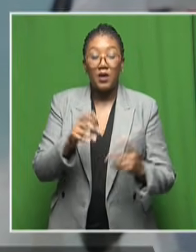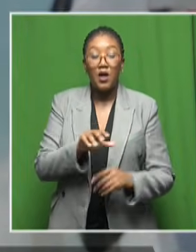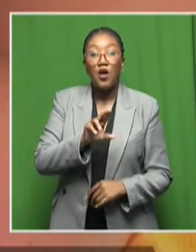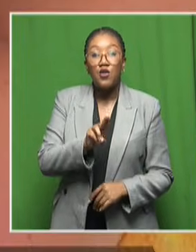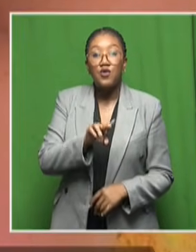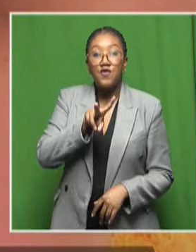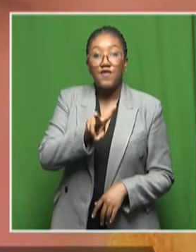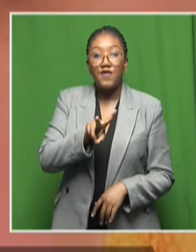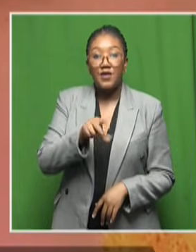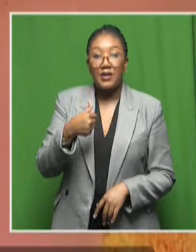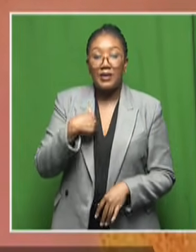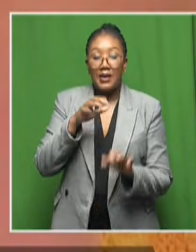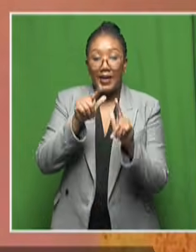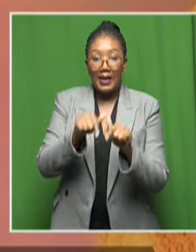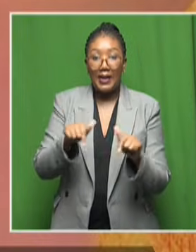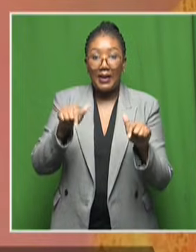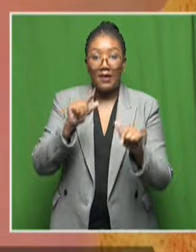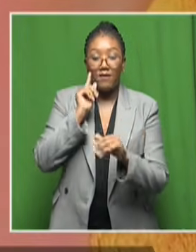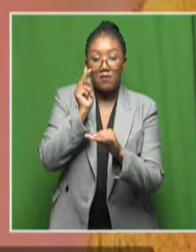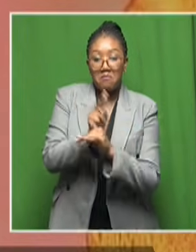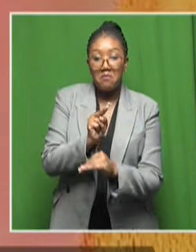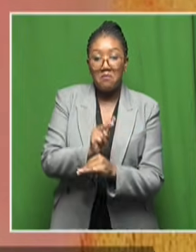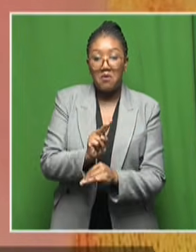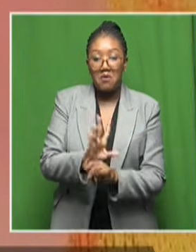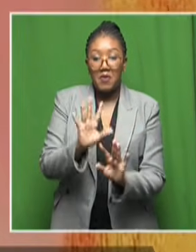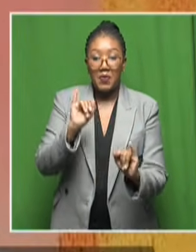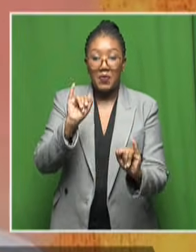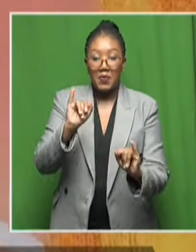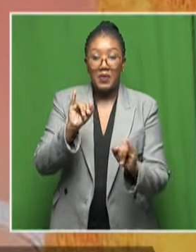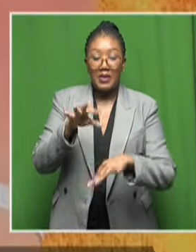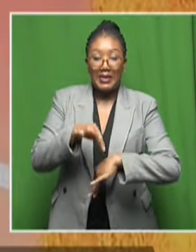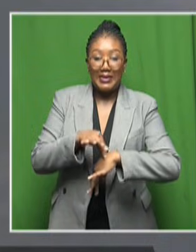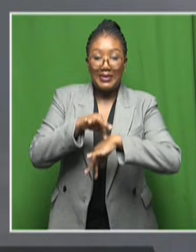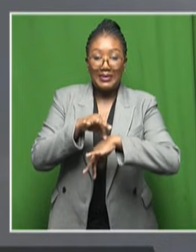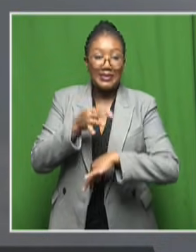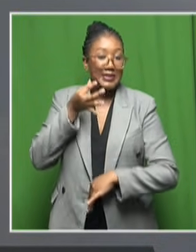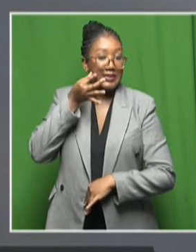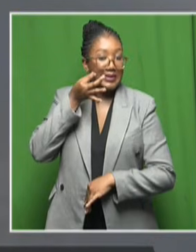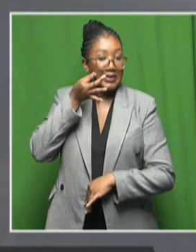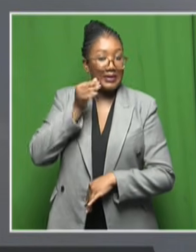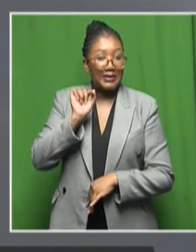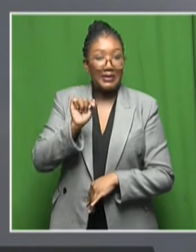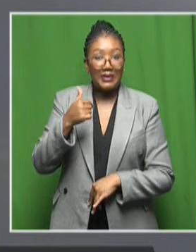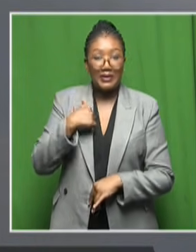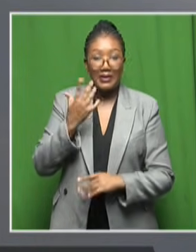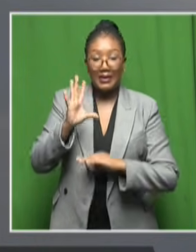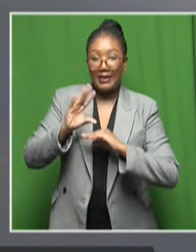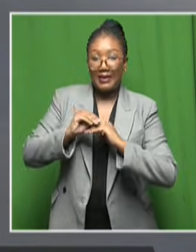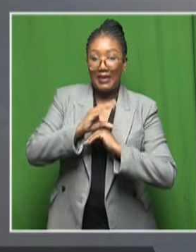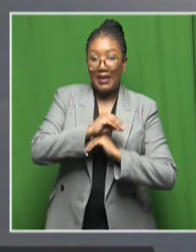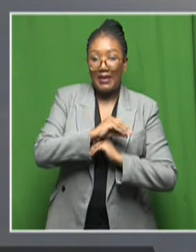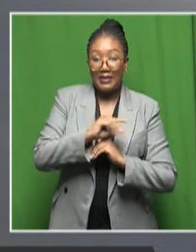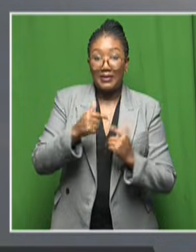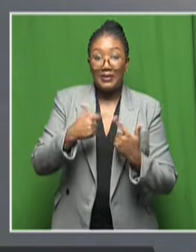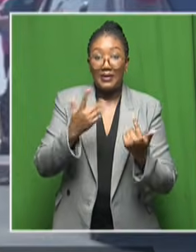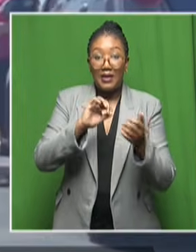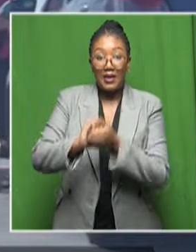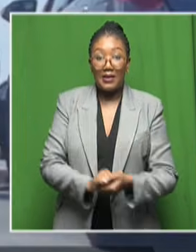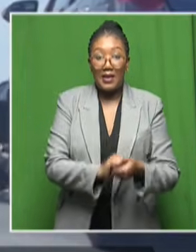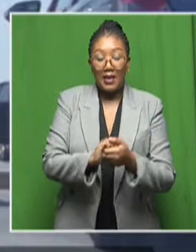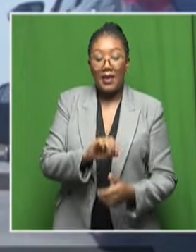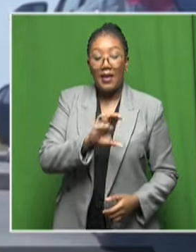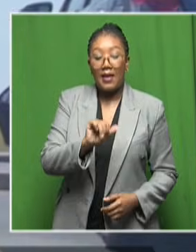UV levels in the world, resulting in one of the highest skin cancer rates globally. This is according to the Cancer Association of